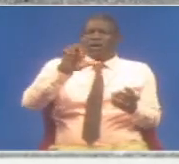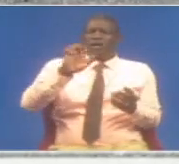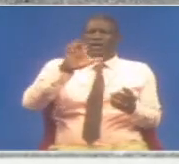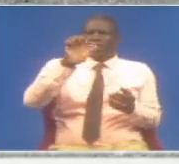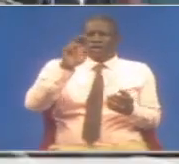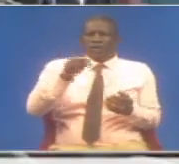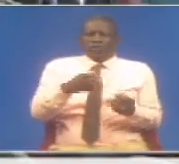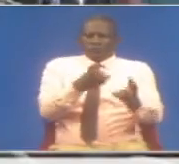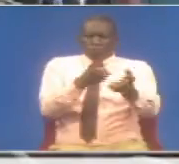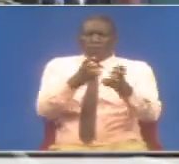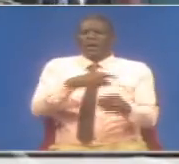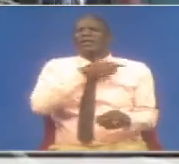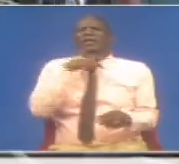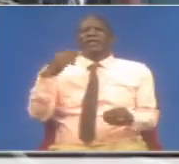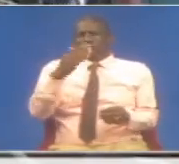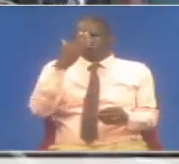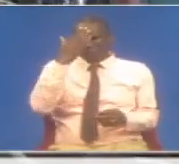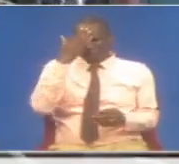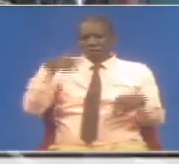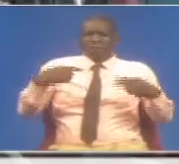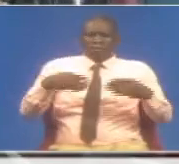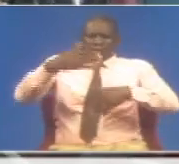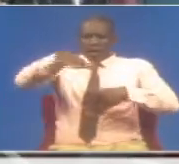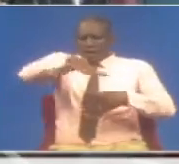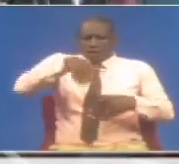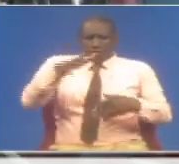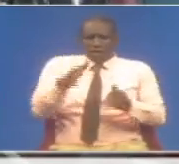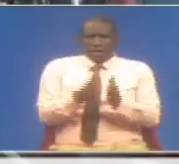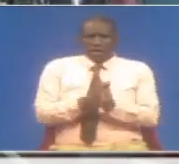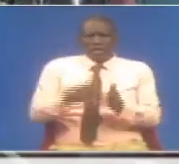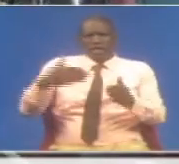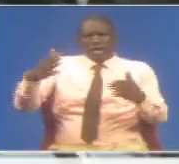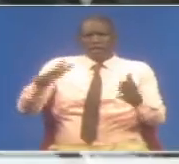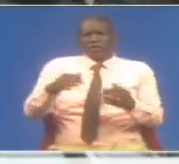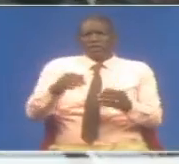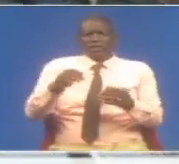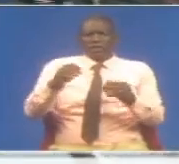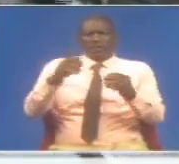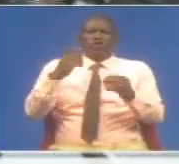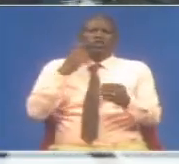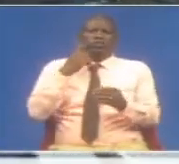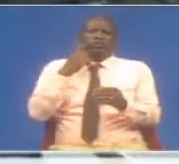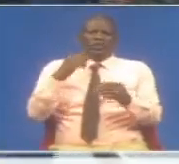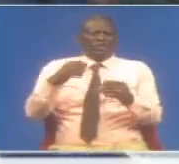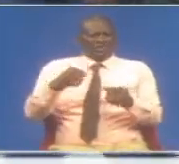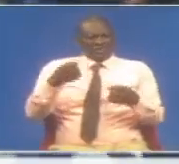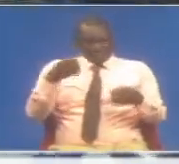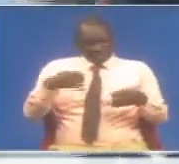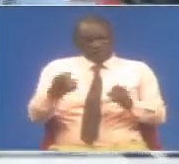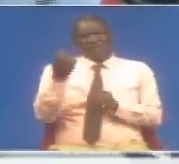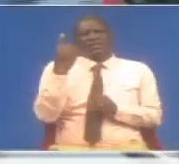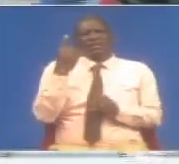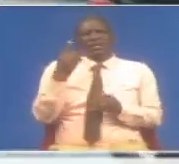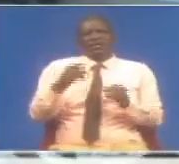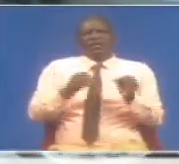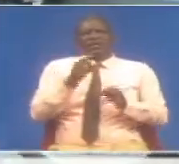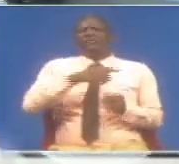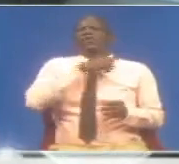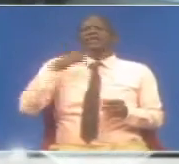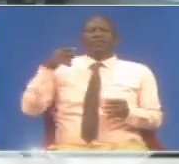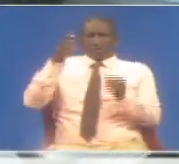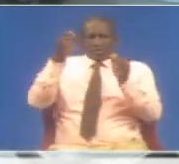on Monday. People around this place and right outside the optica shop still struggling to come to terms that such a murder would occur